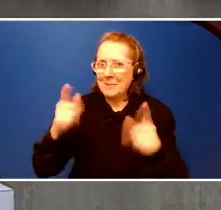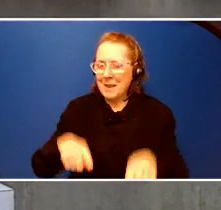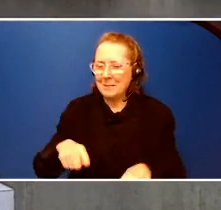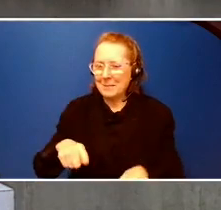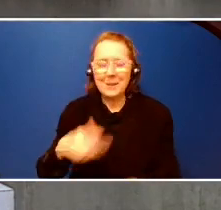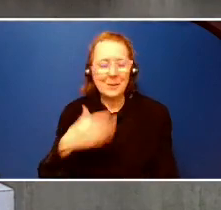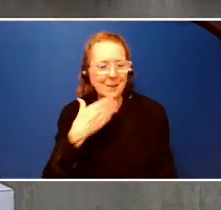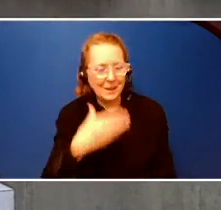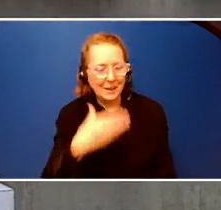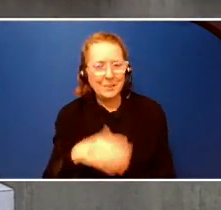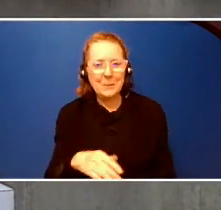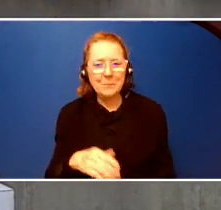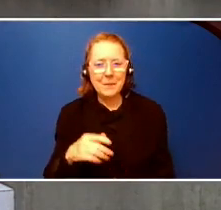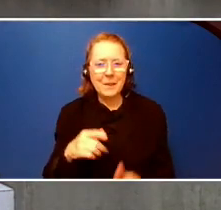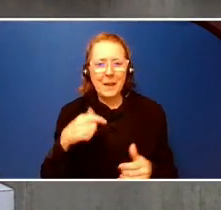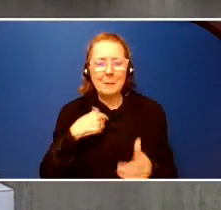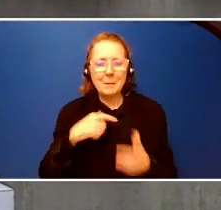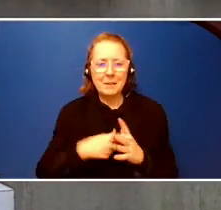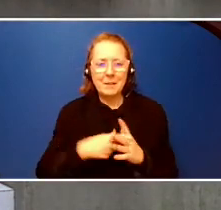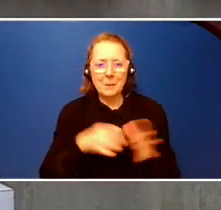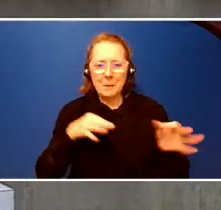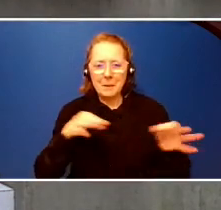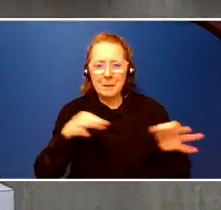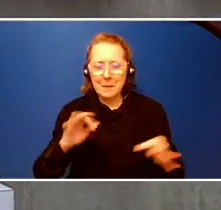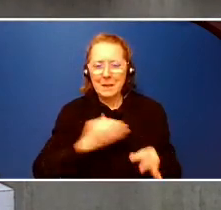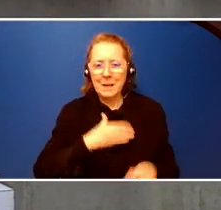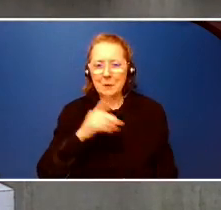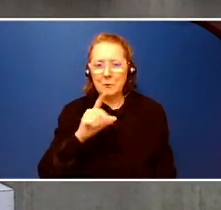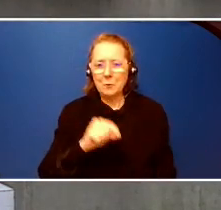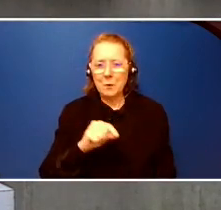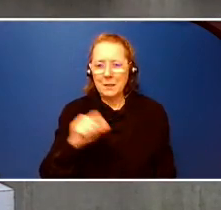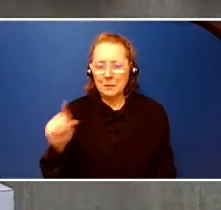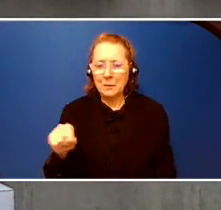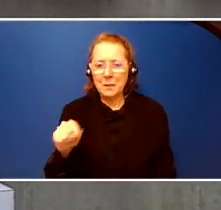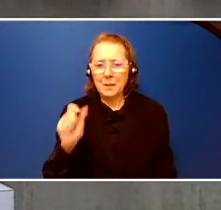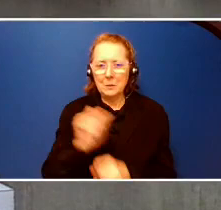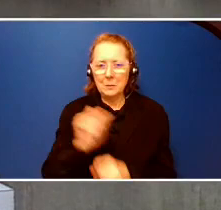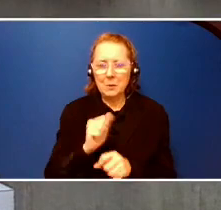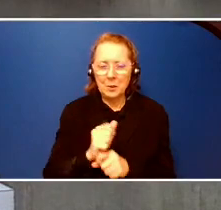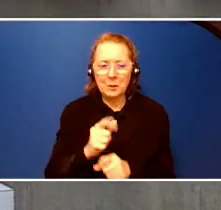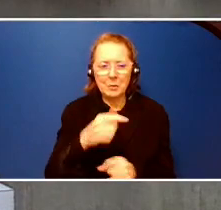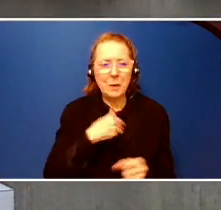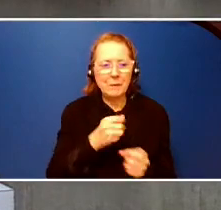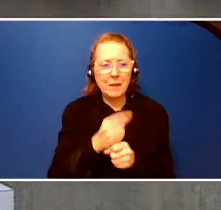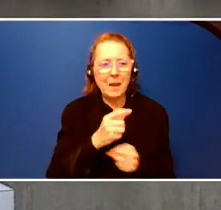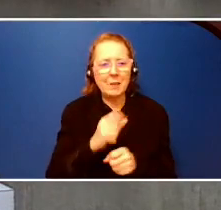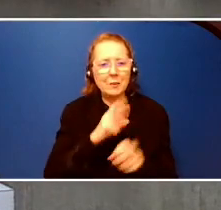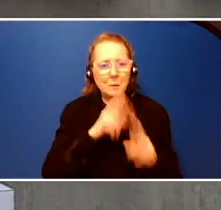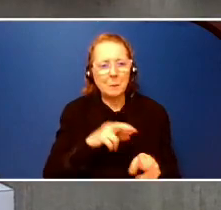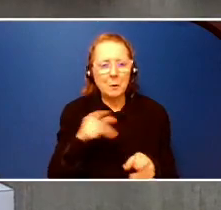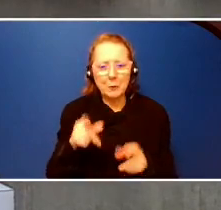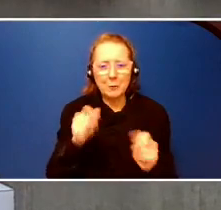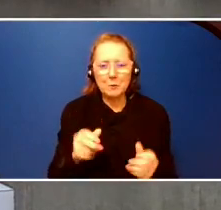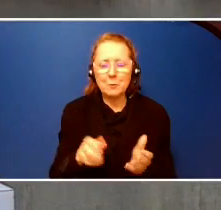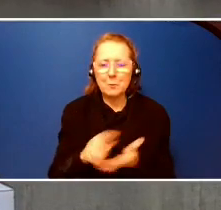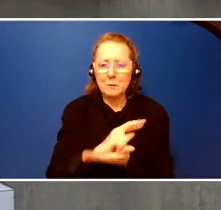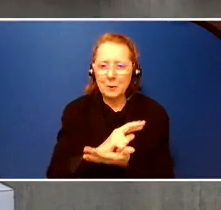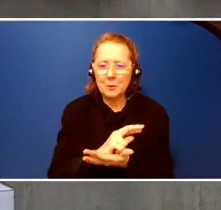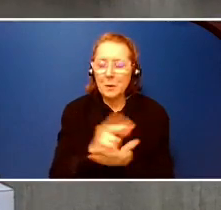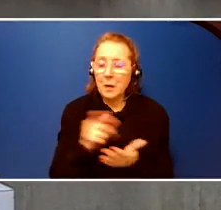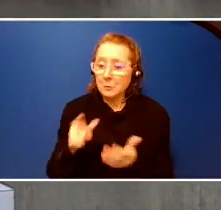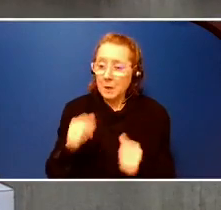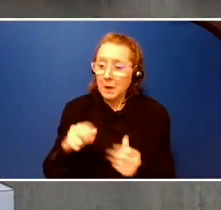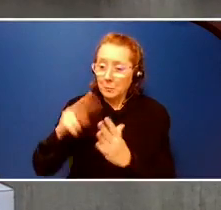through our 2020 work that we did, and you all had an annual report in your packet that you should have had a chance to review, and encourage you to look at that later. If